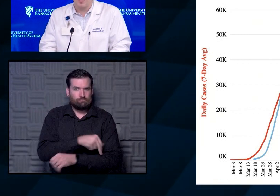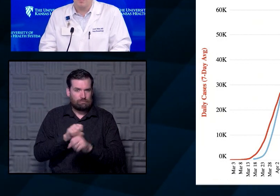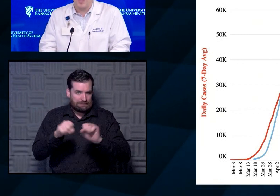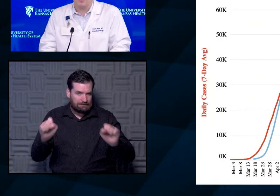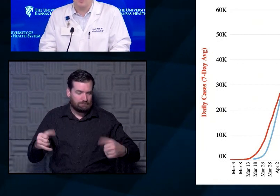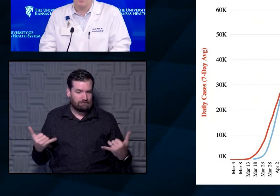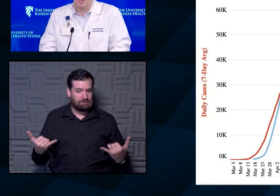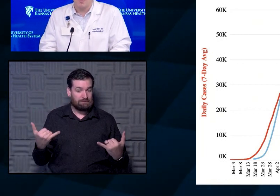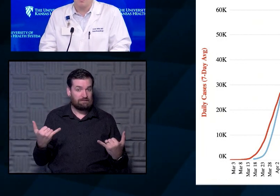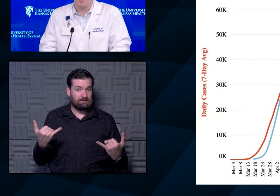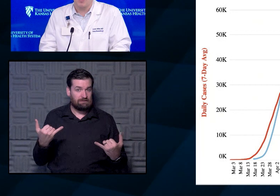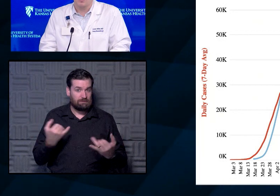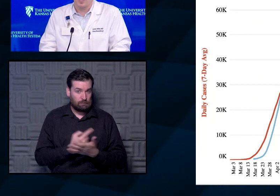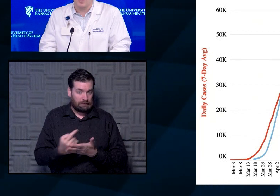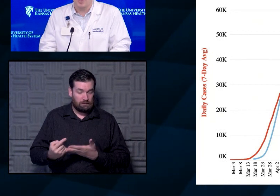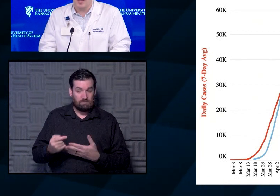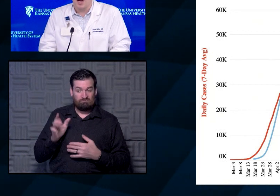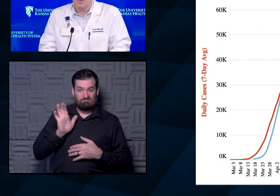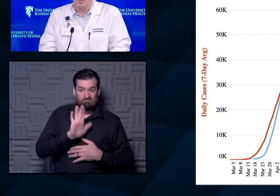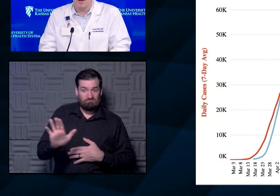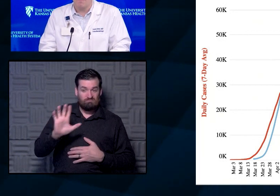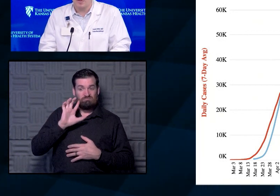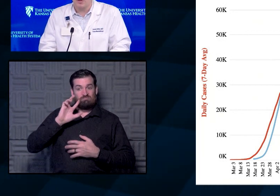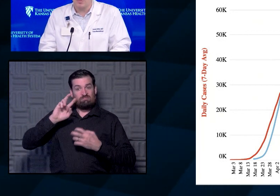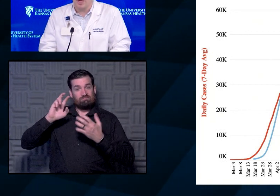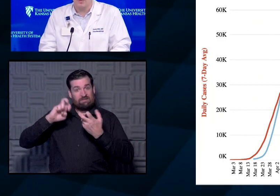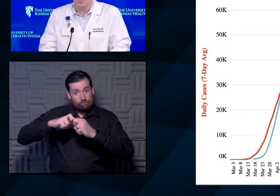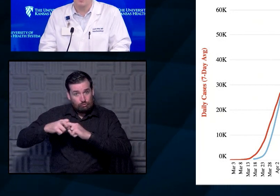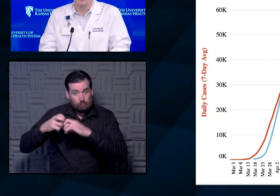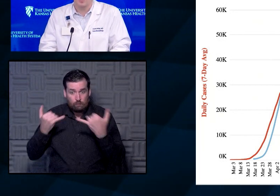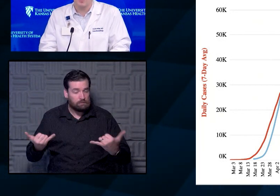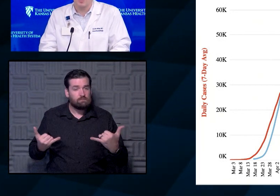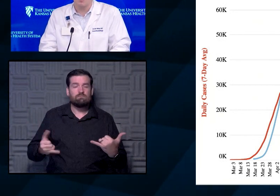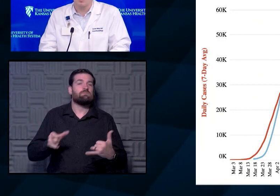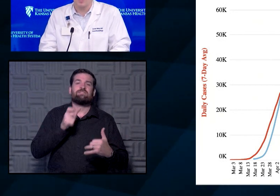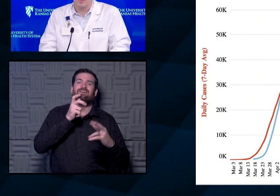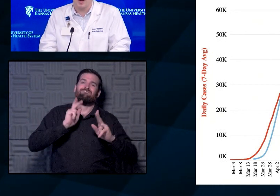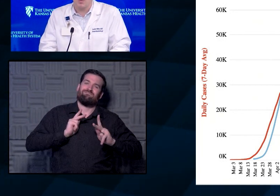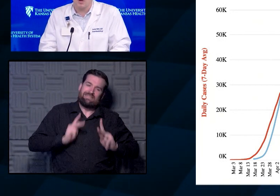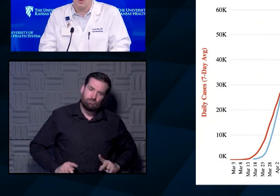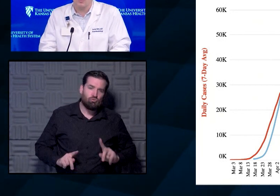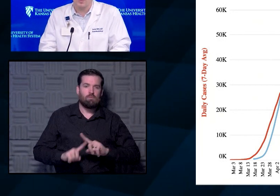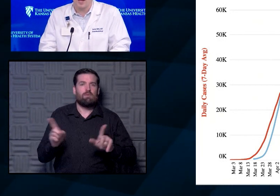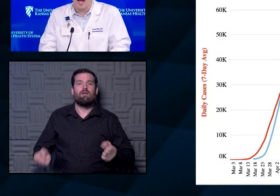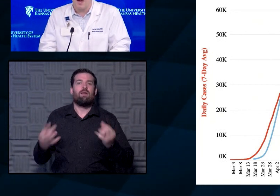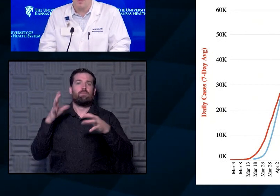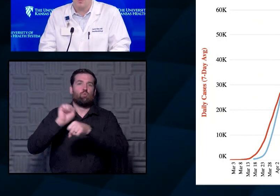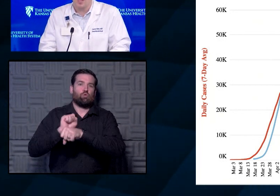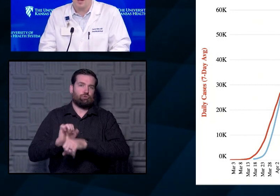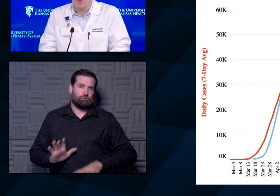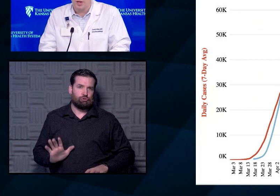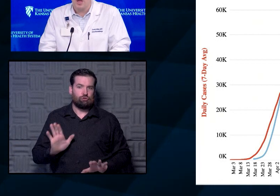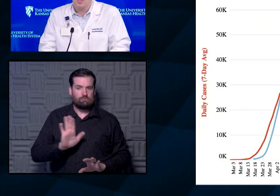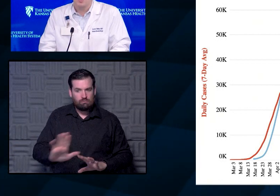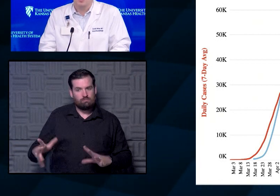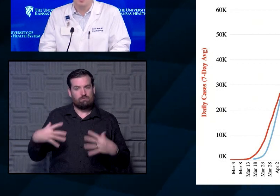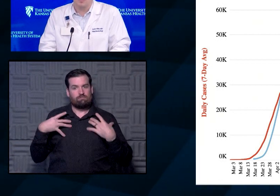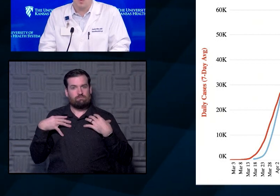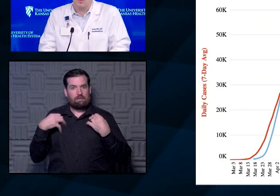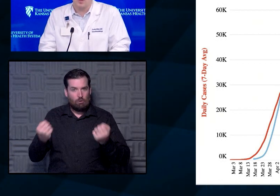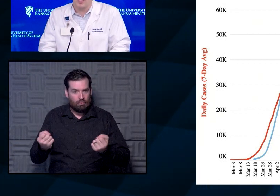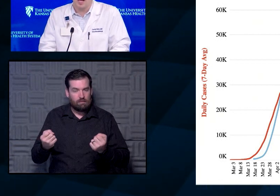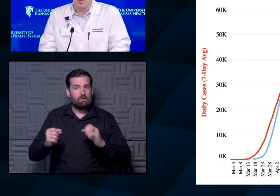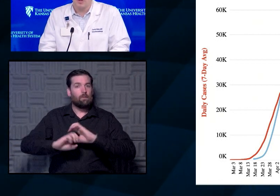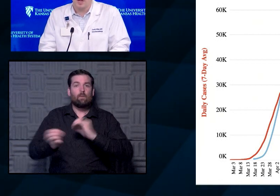their limiting factor for the number of patients they can take care of is not physical beds, but instead the number of healthcare workers that they have that are healthy and